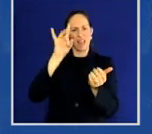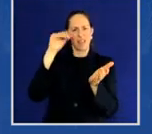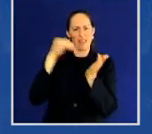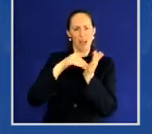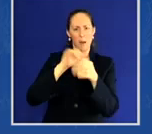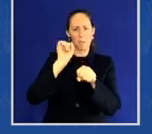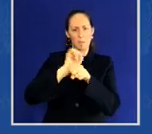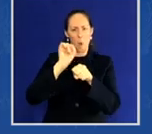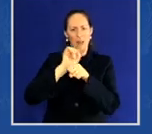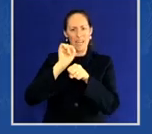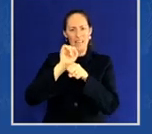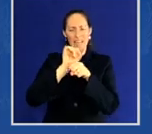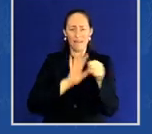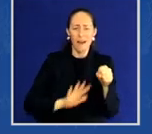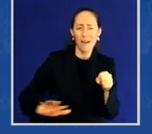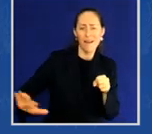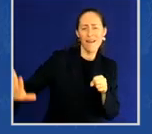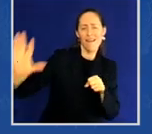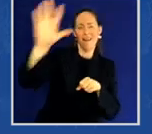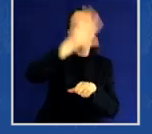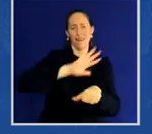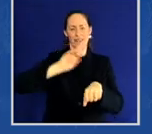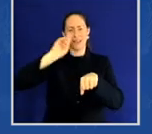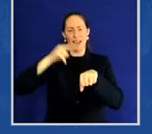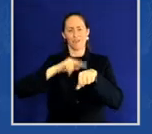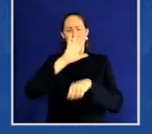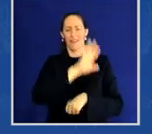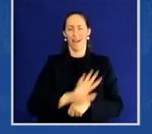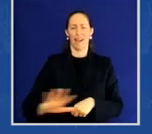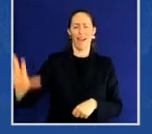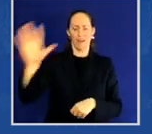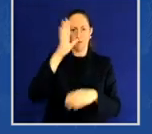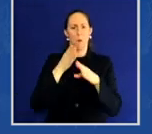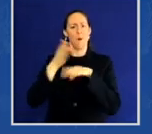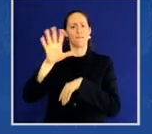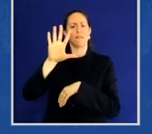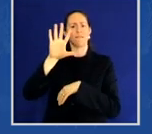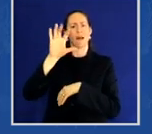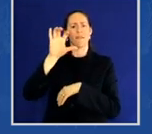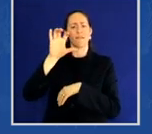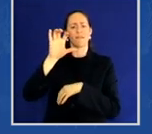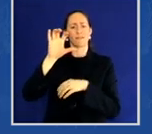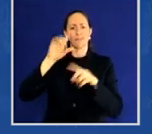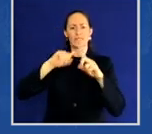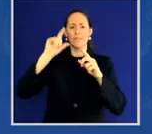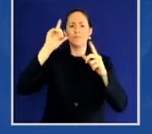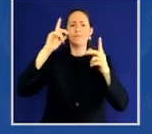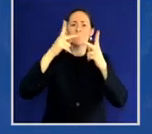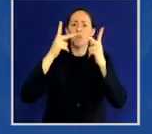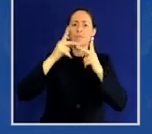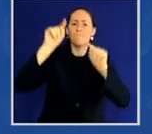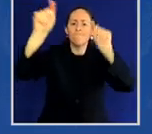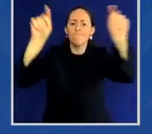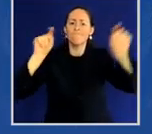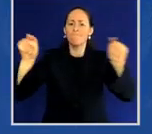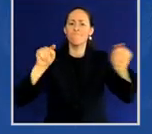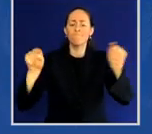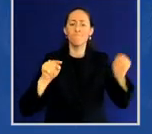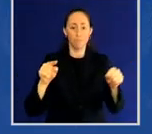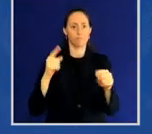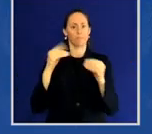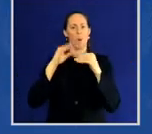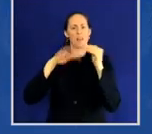more than 500 destinations across 46 states, the District of Columbia, and three Canadian